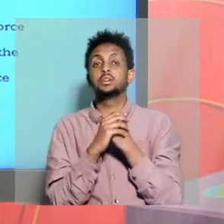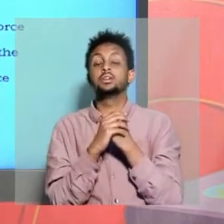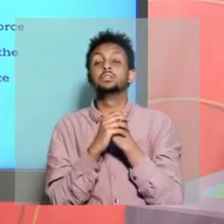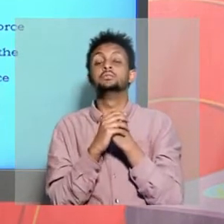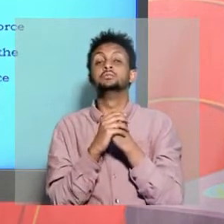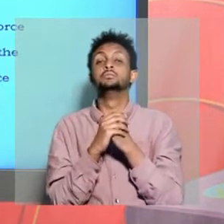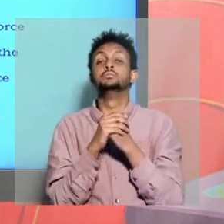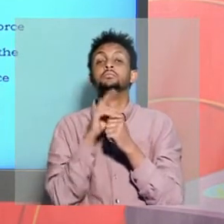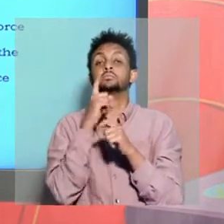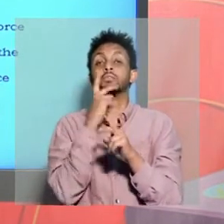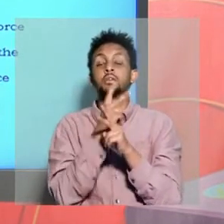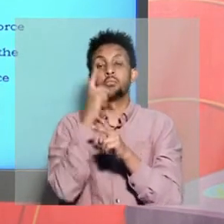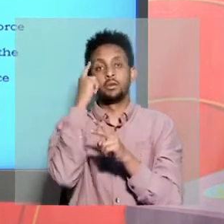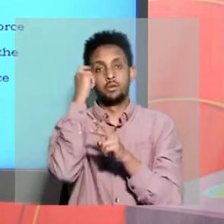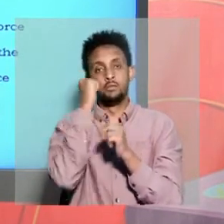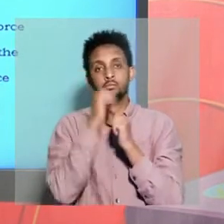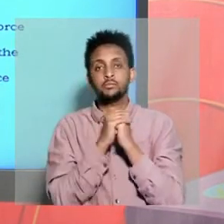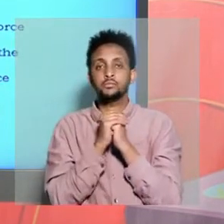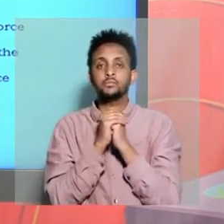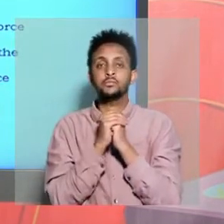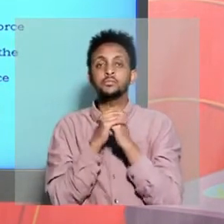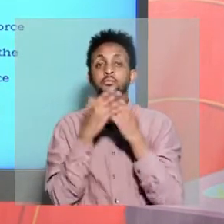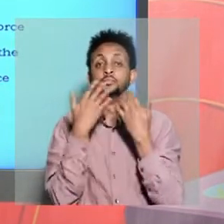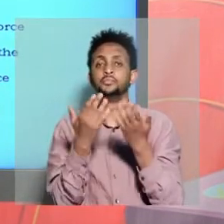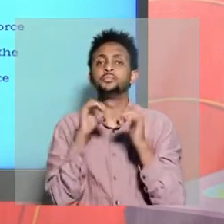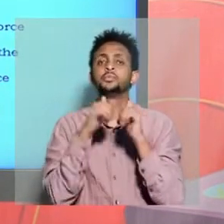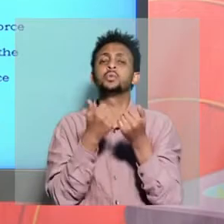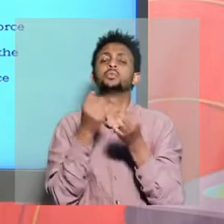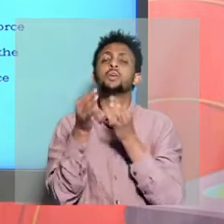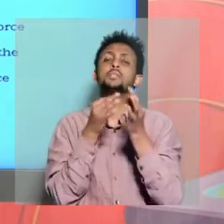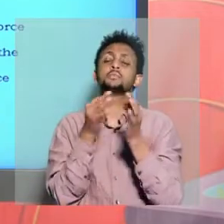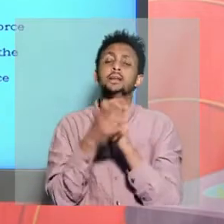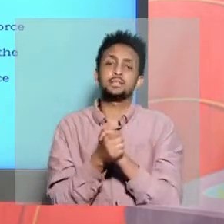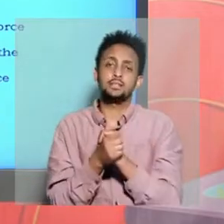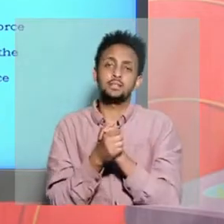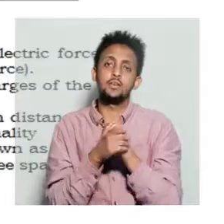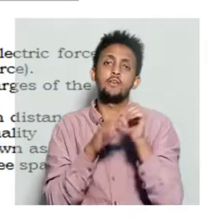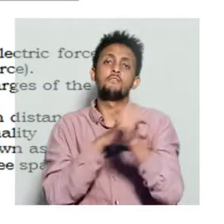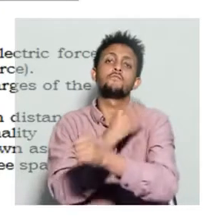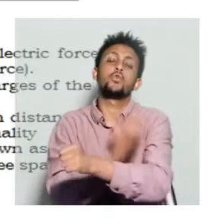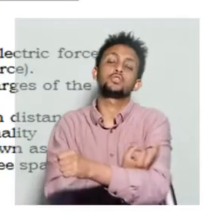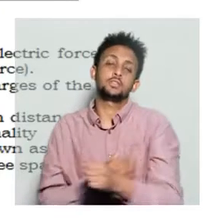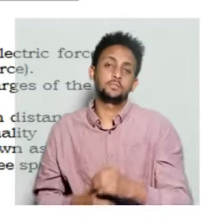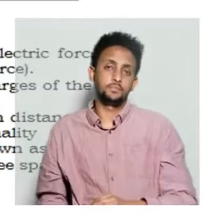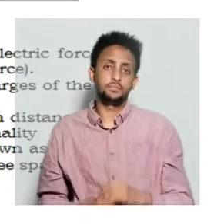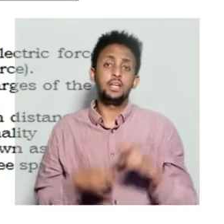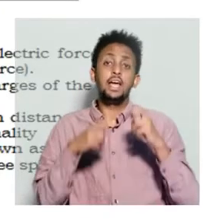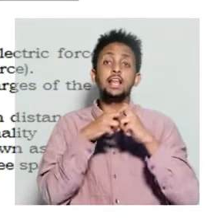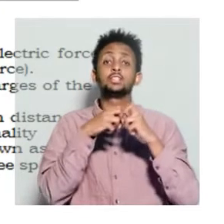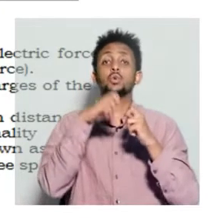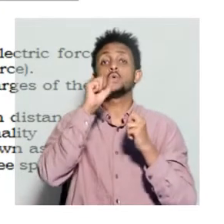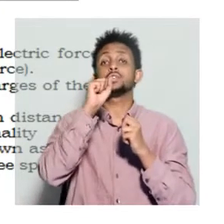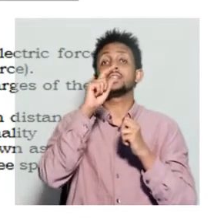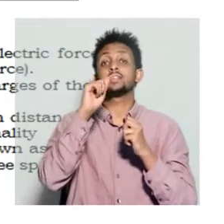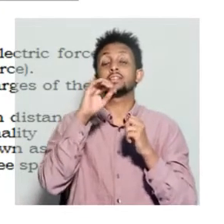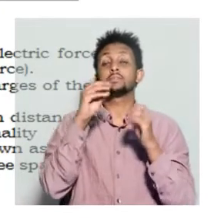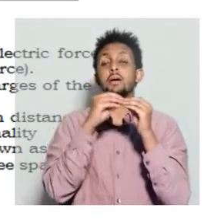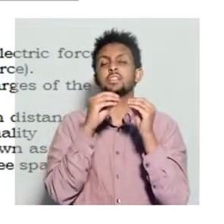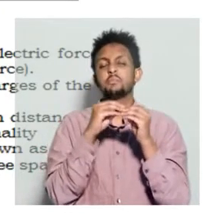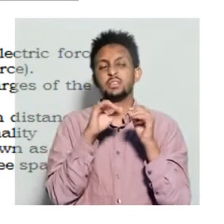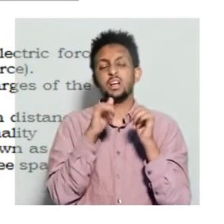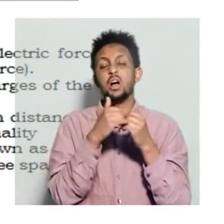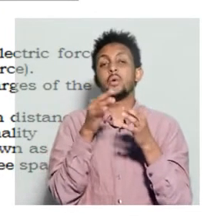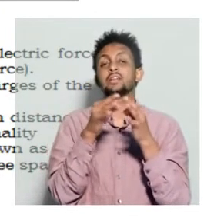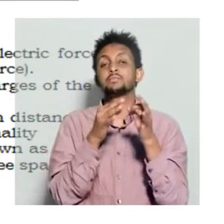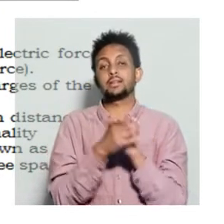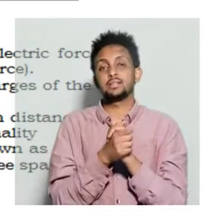per Coulomb. Keep this in your mind. So how do we express force? The electrostatic force mathematically